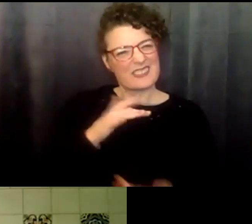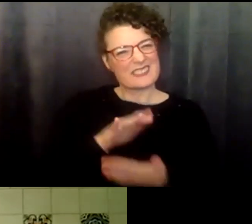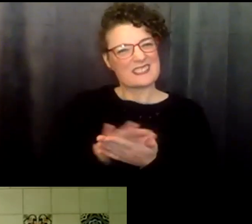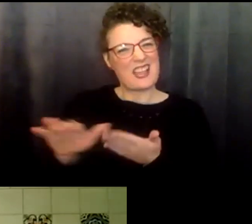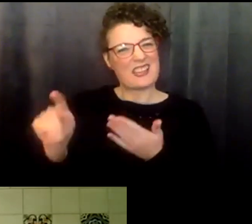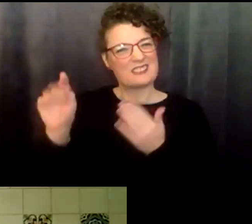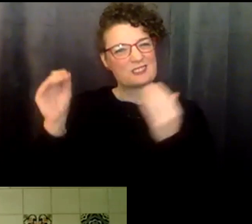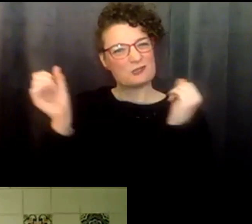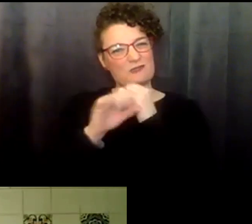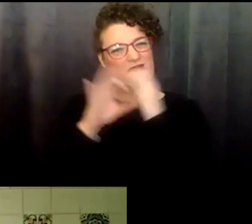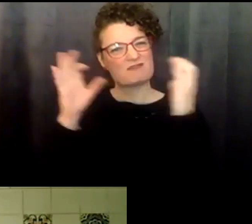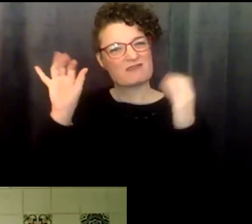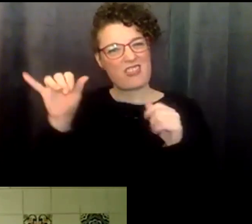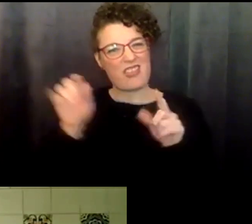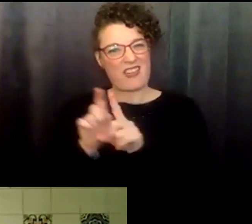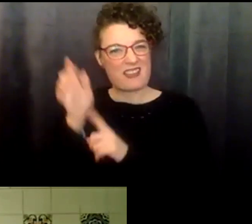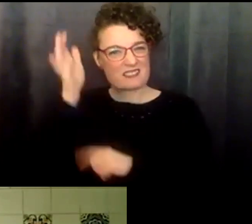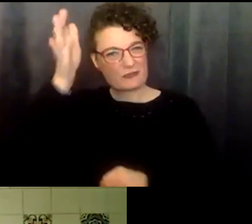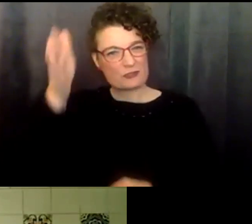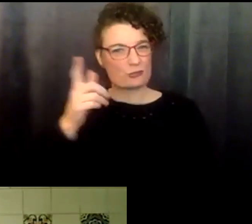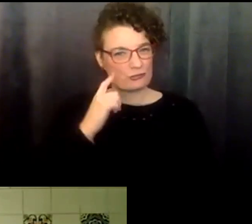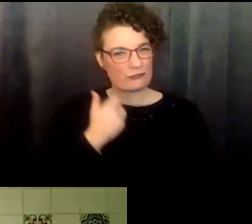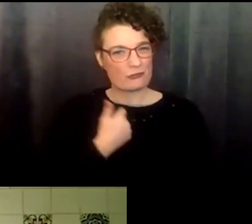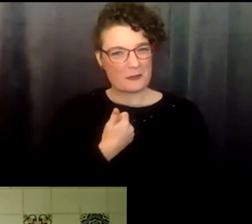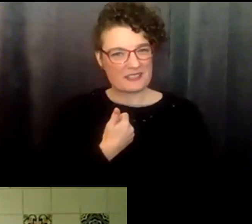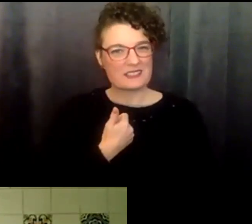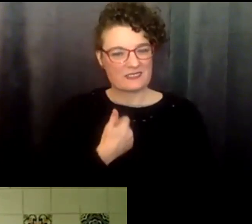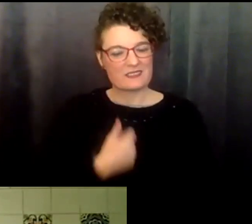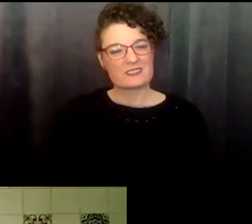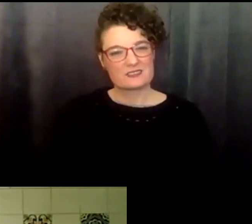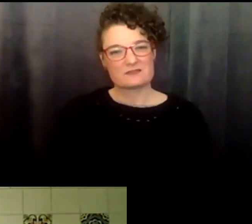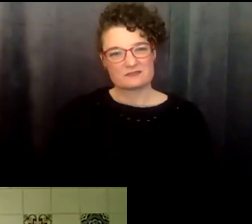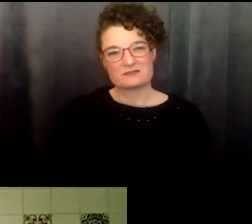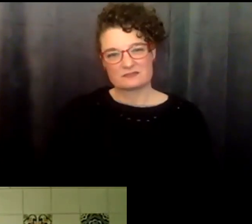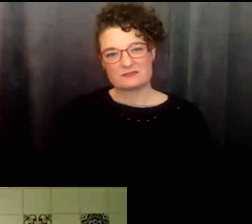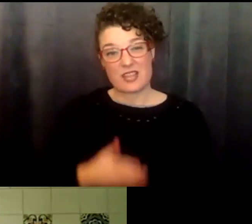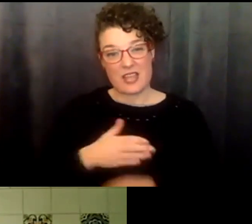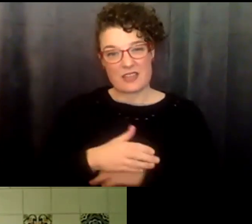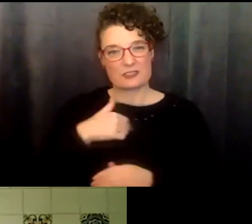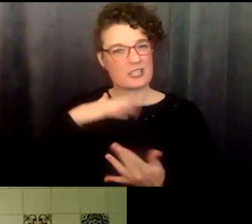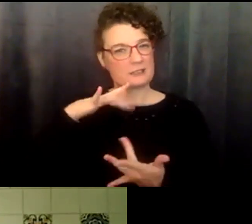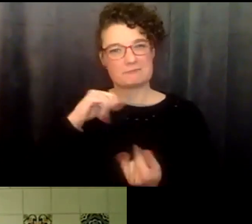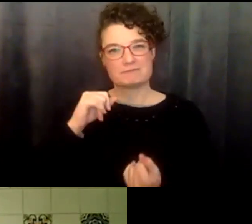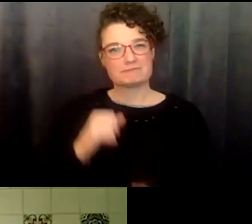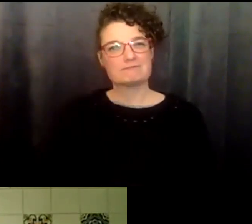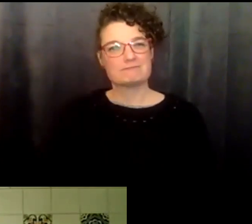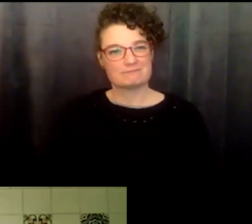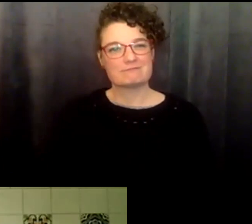imagine that as the future for myself beyond when I'm here.